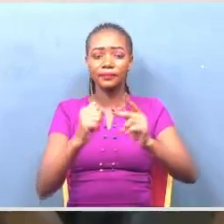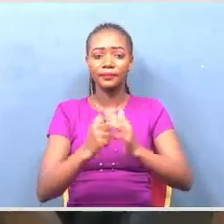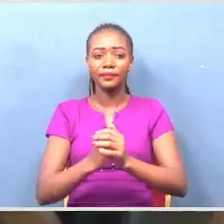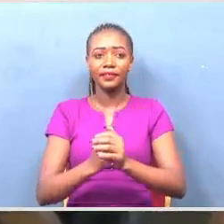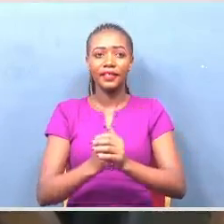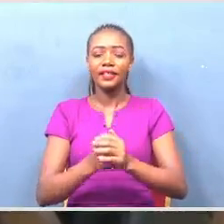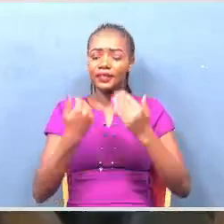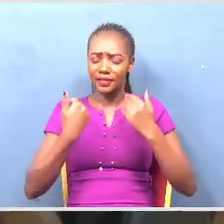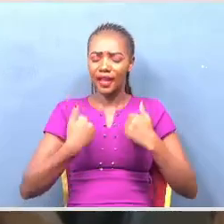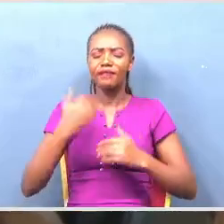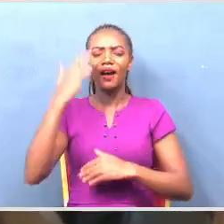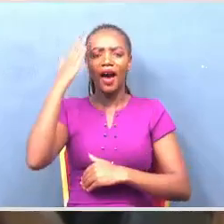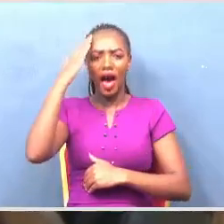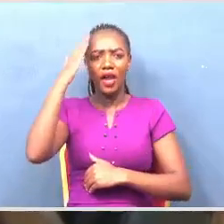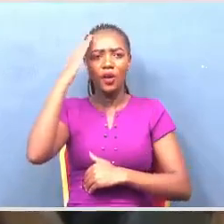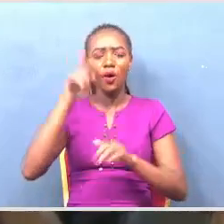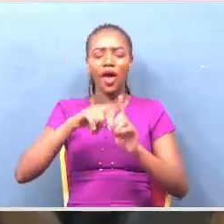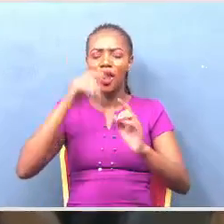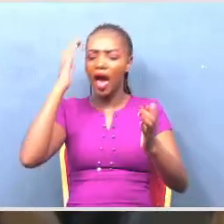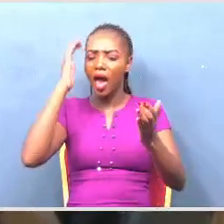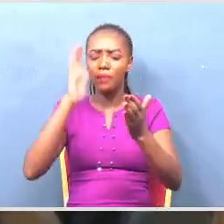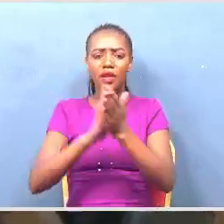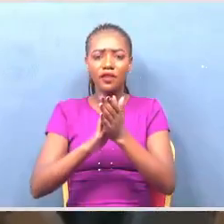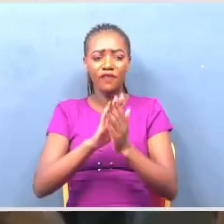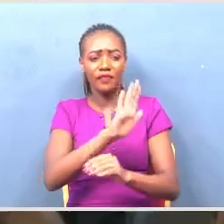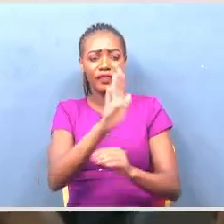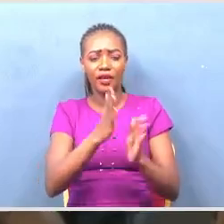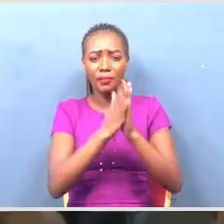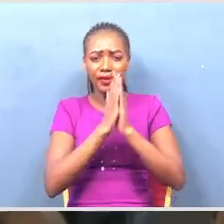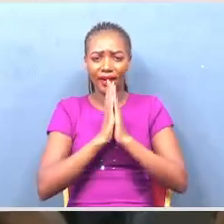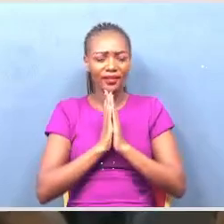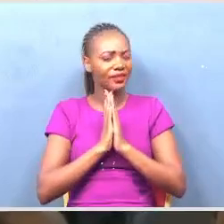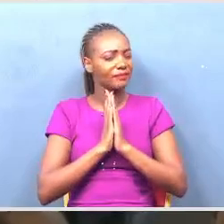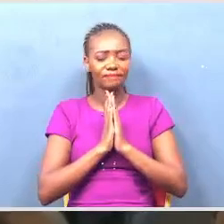I am sure their prayers will not be in vain.